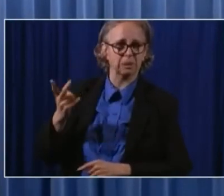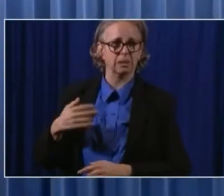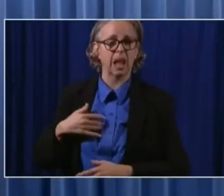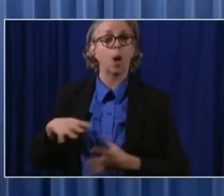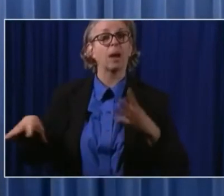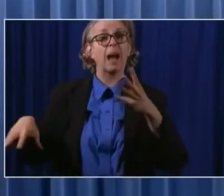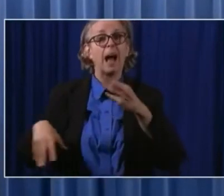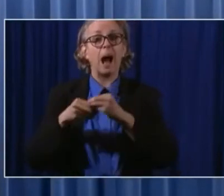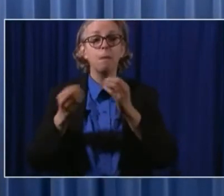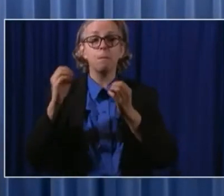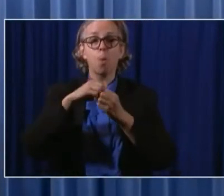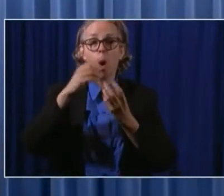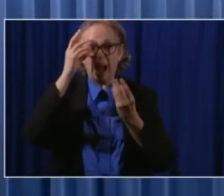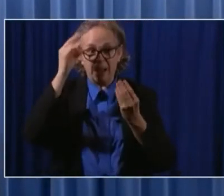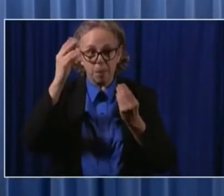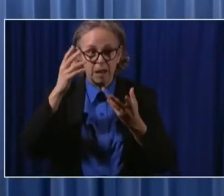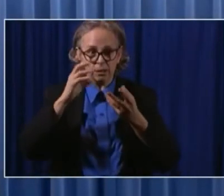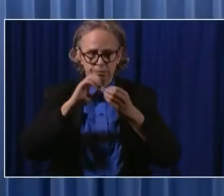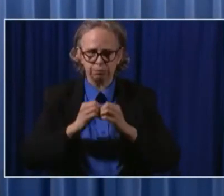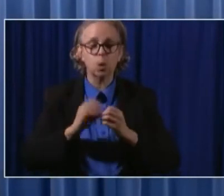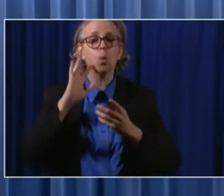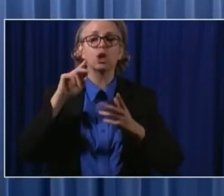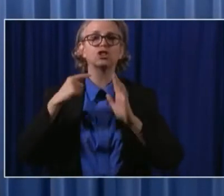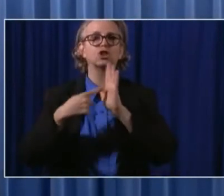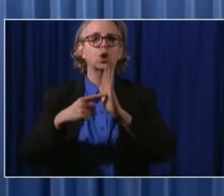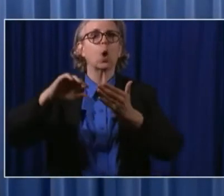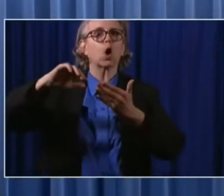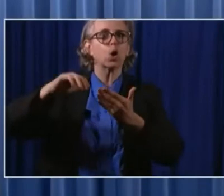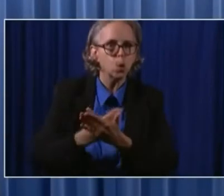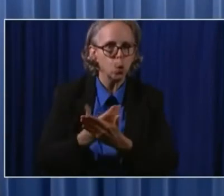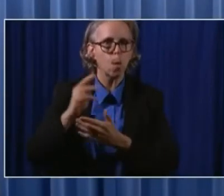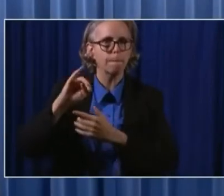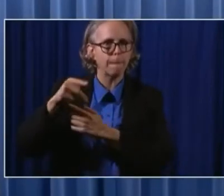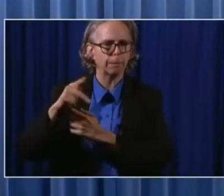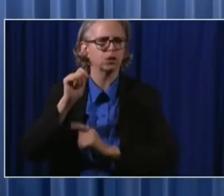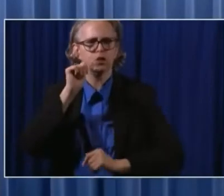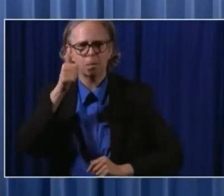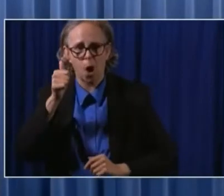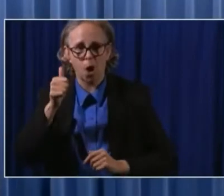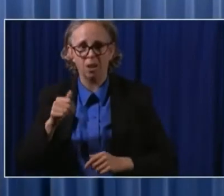But the good news is that in a lot of our red counties,